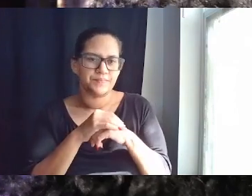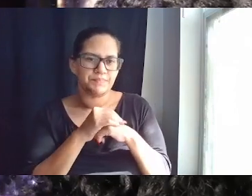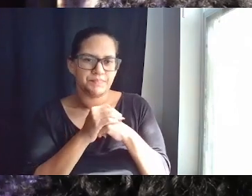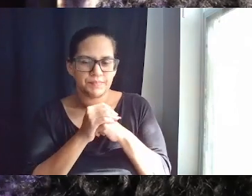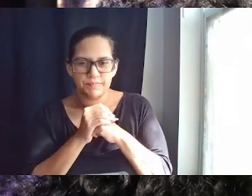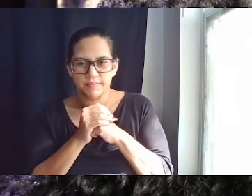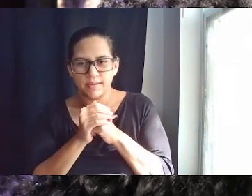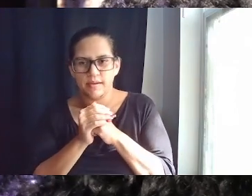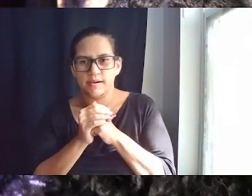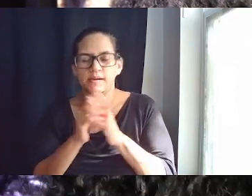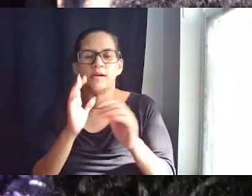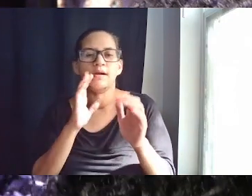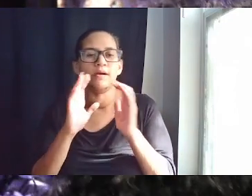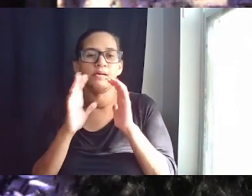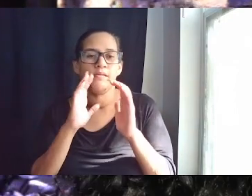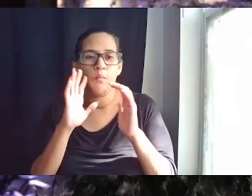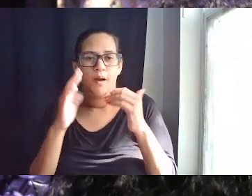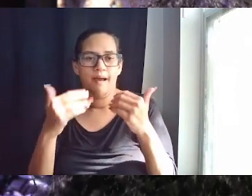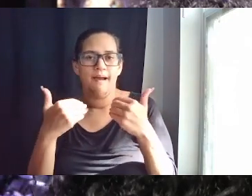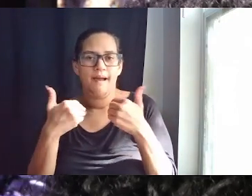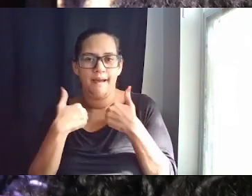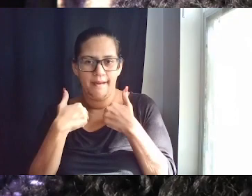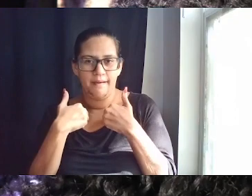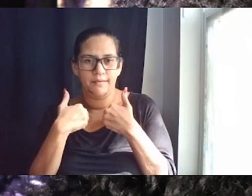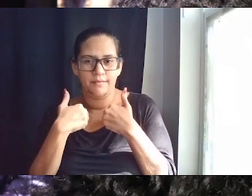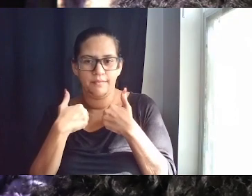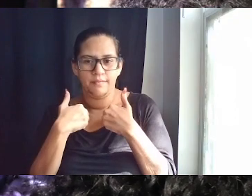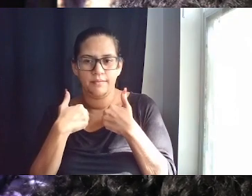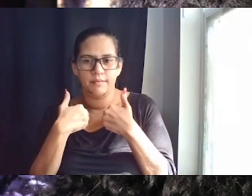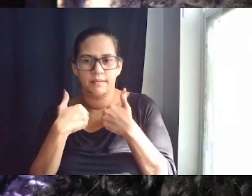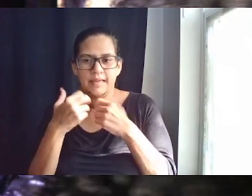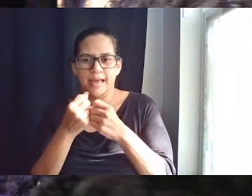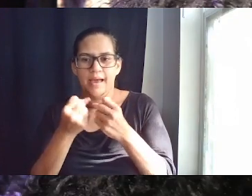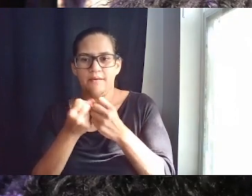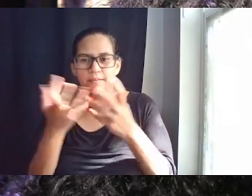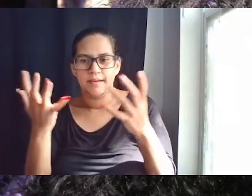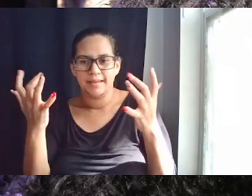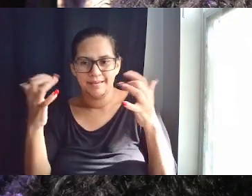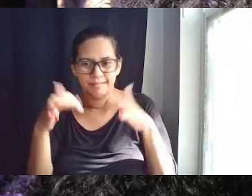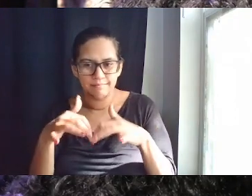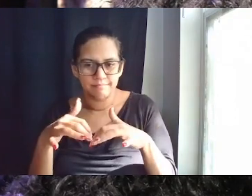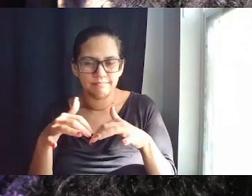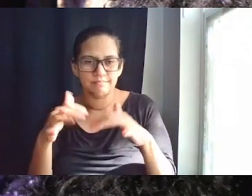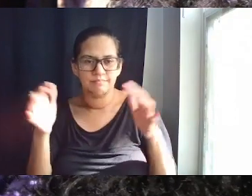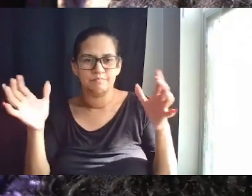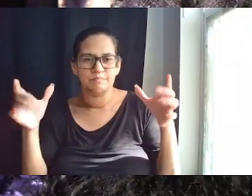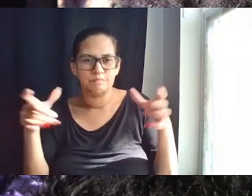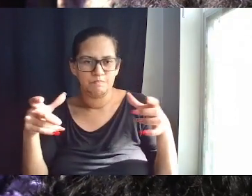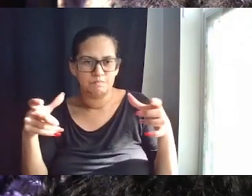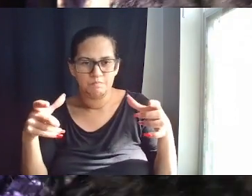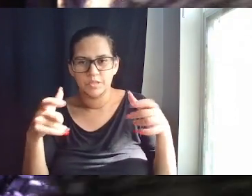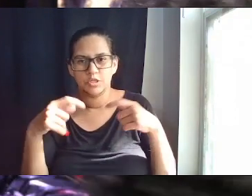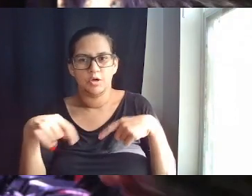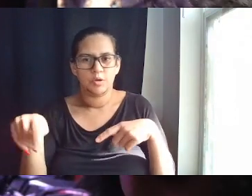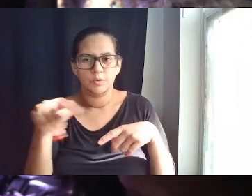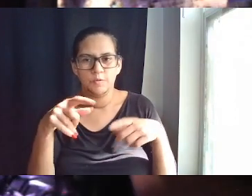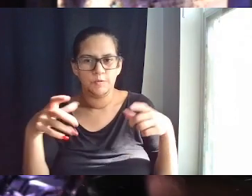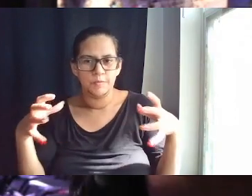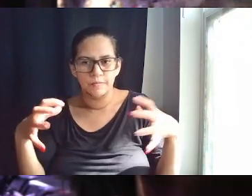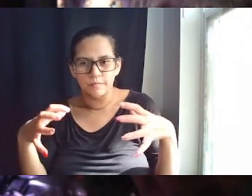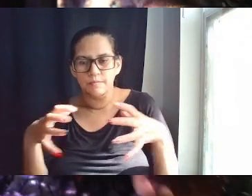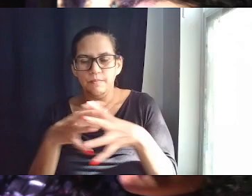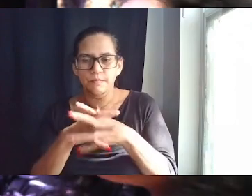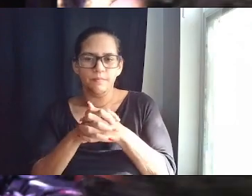conversation you're going to have, we get everybody in? Nice big circle. Okay. The